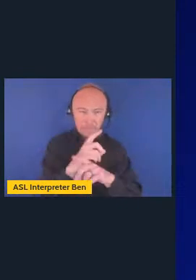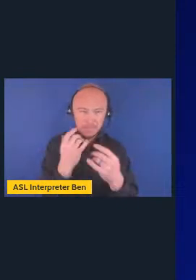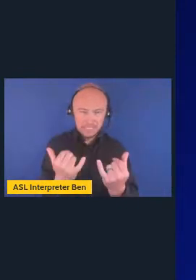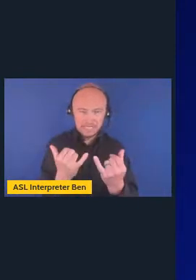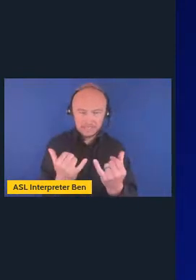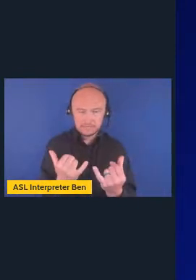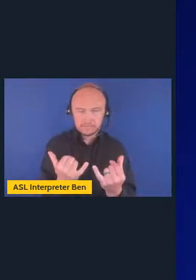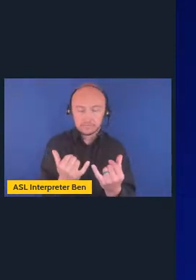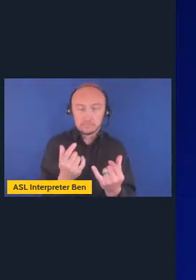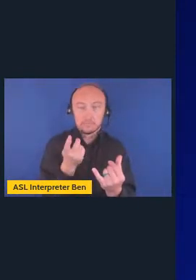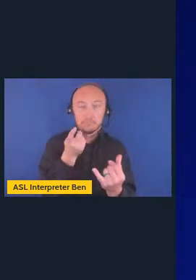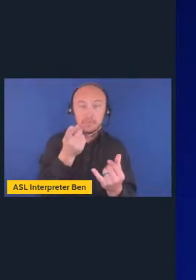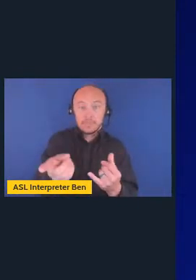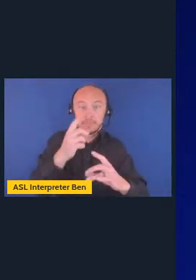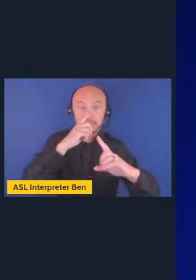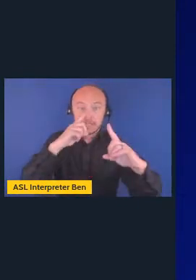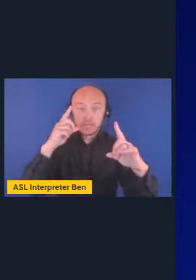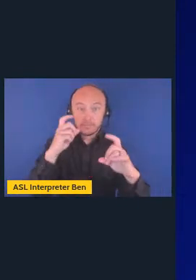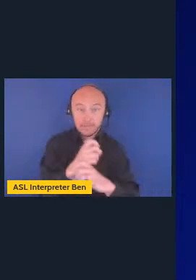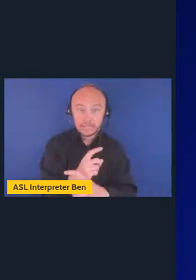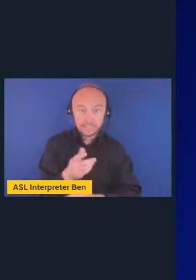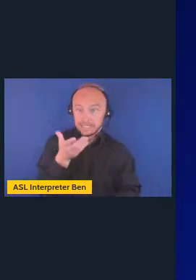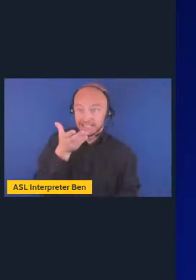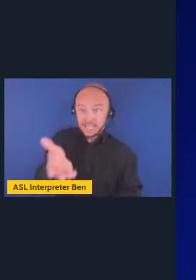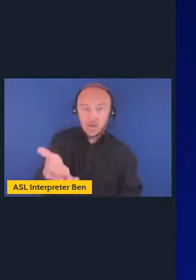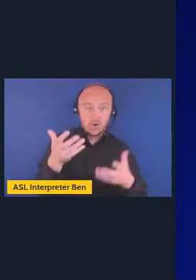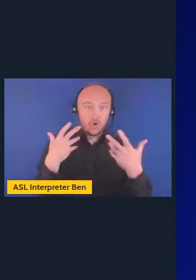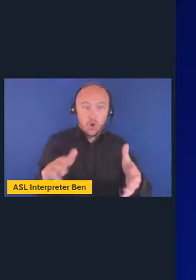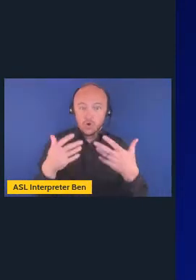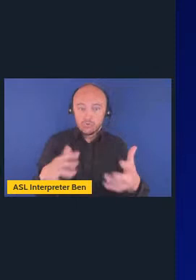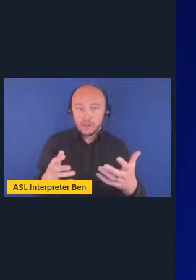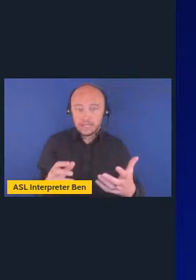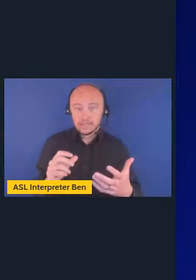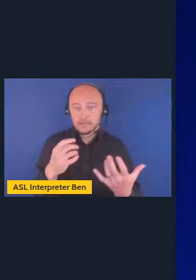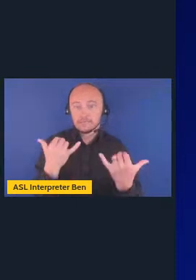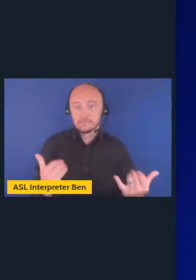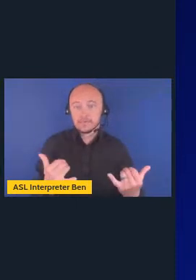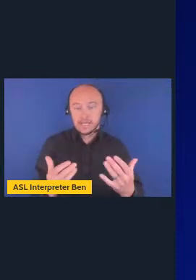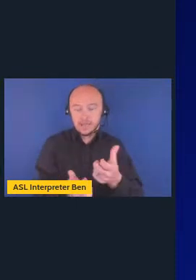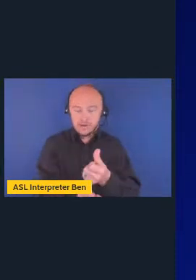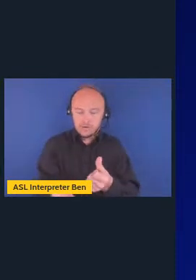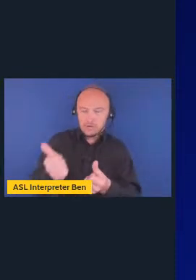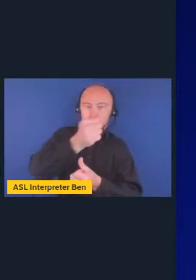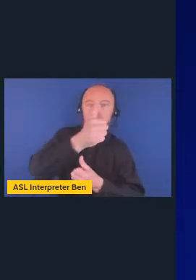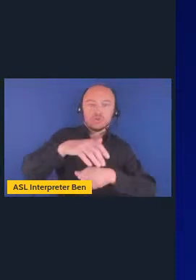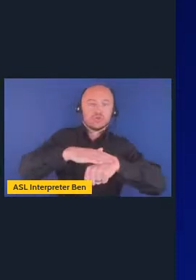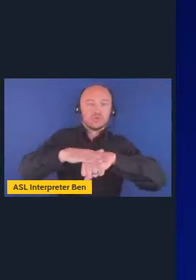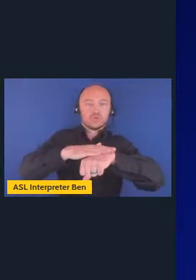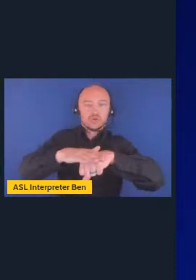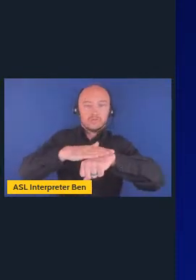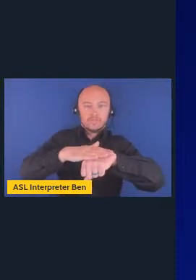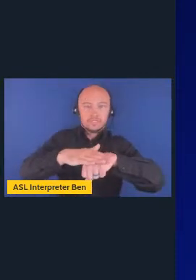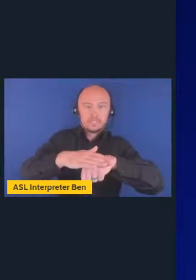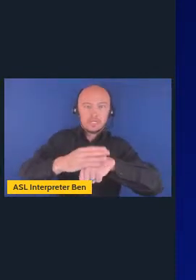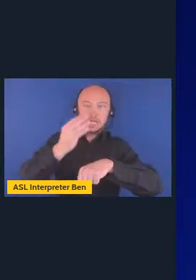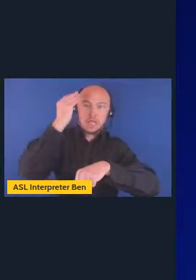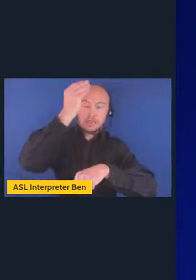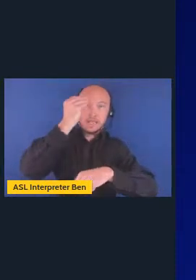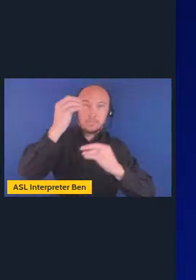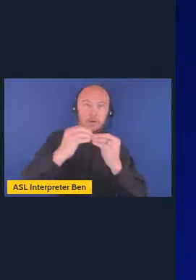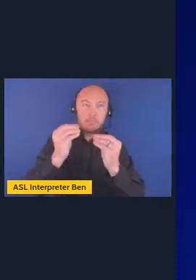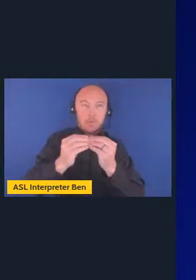But actually, this complexity has always been there. It's just now been surfaced, and it forces you to think about things more